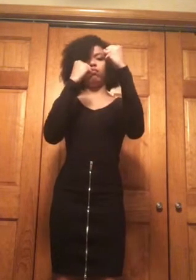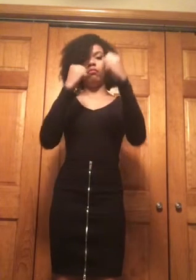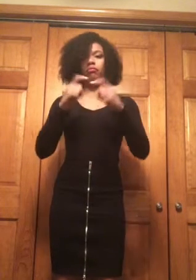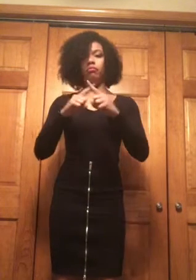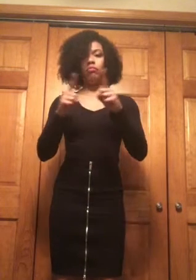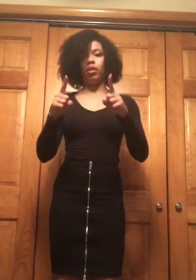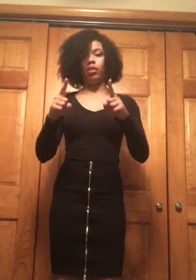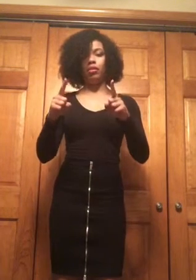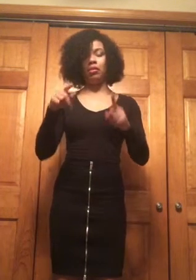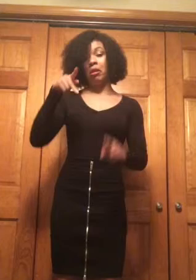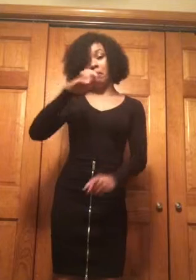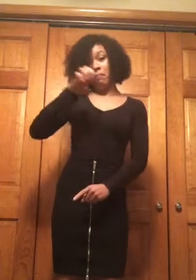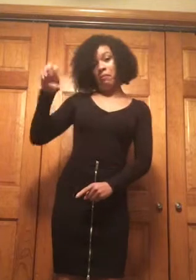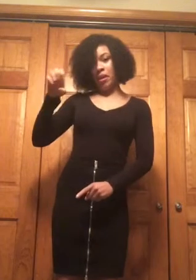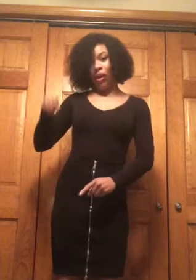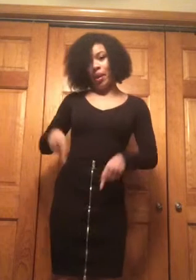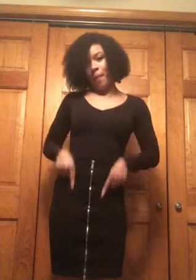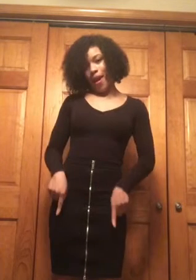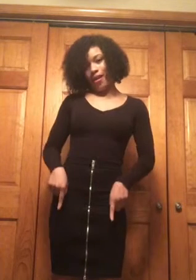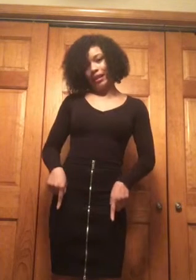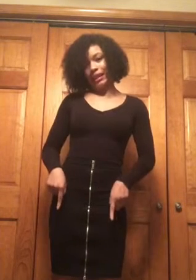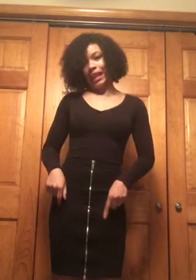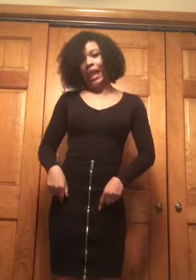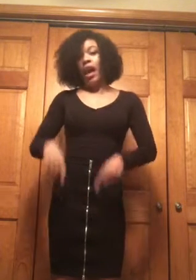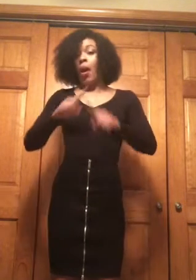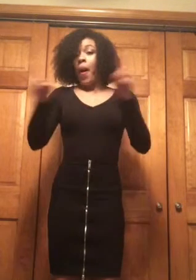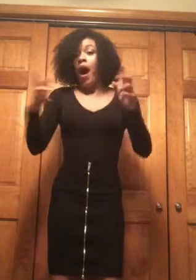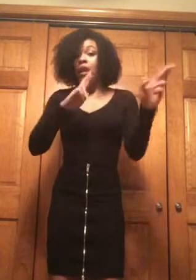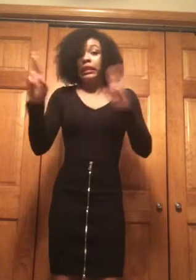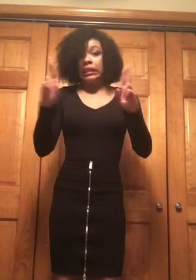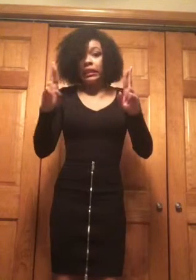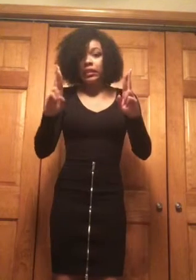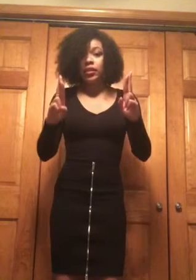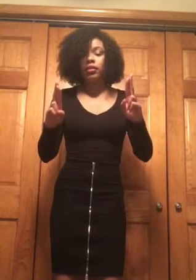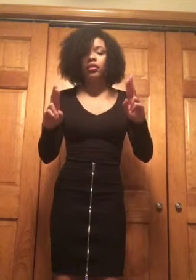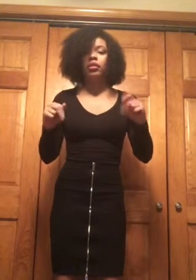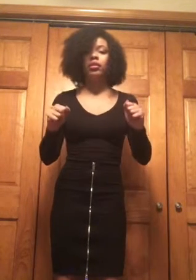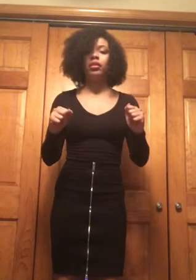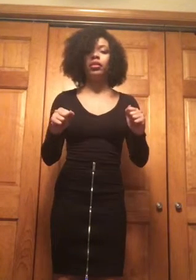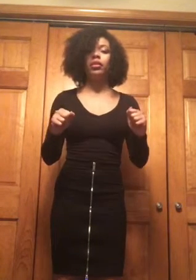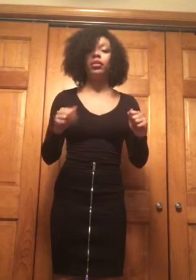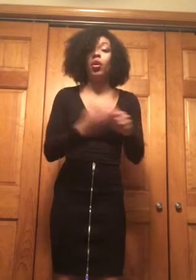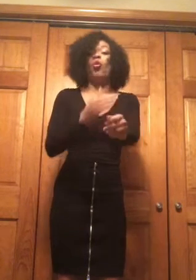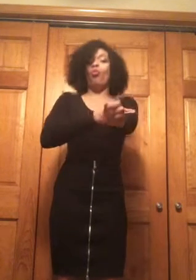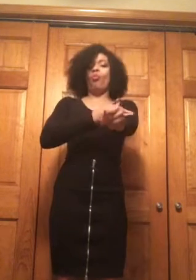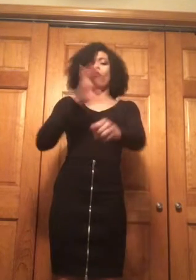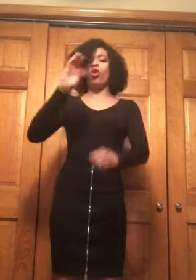fight. I pee my pants. And I get ready to get hit.